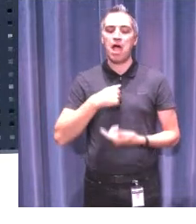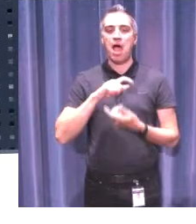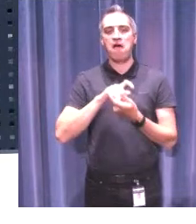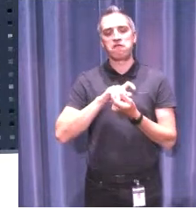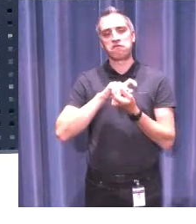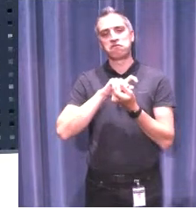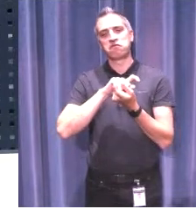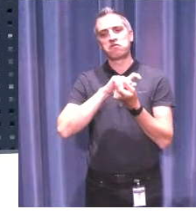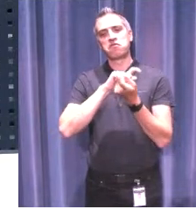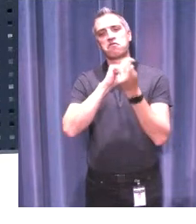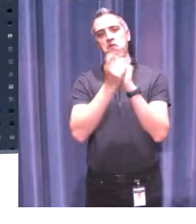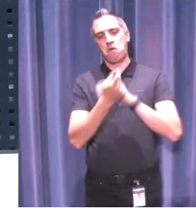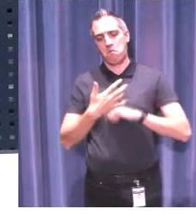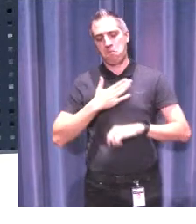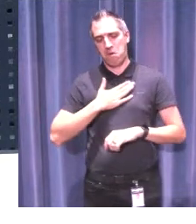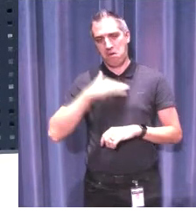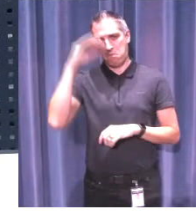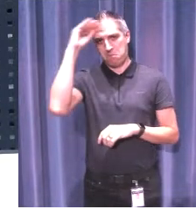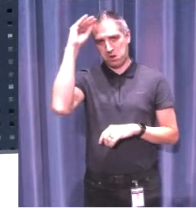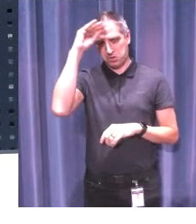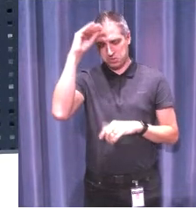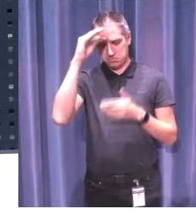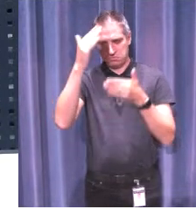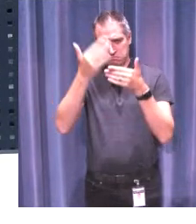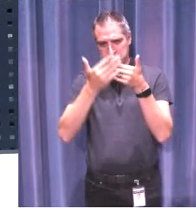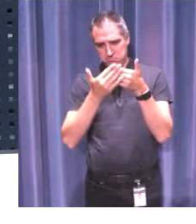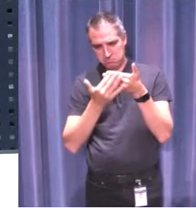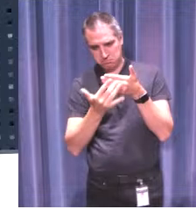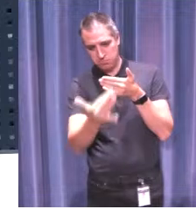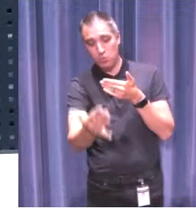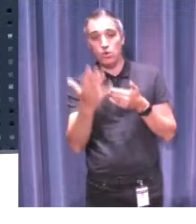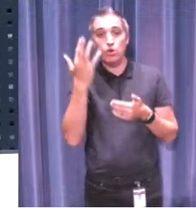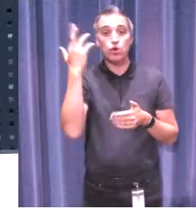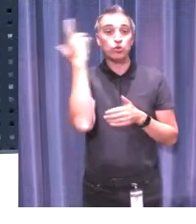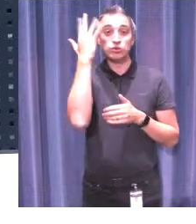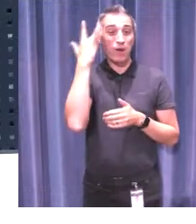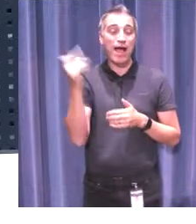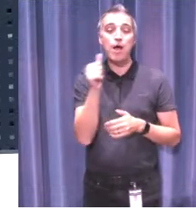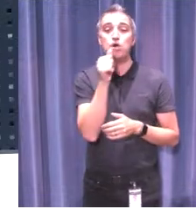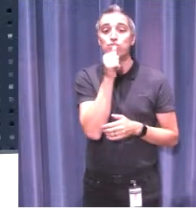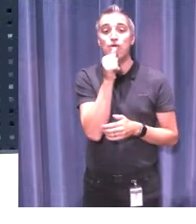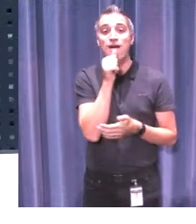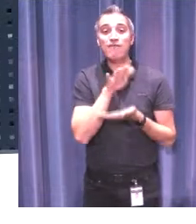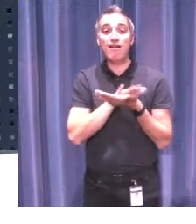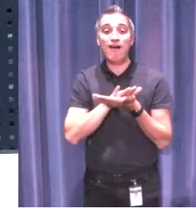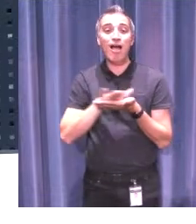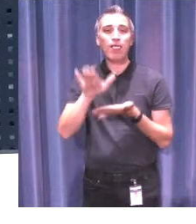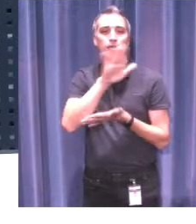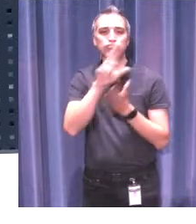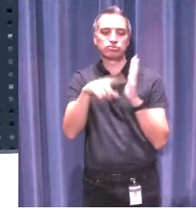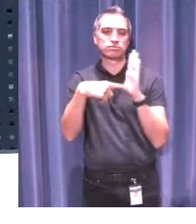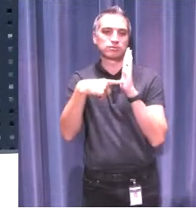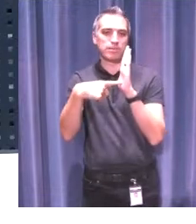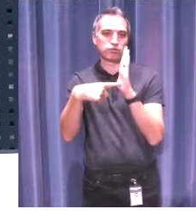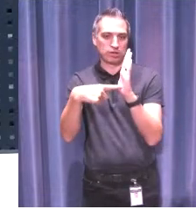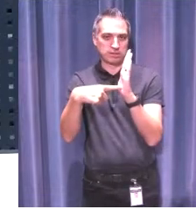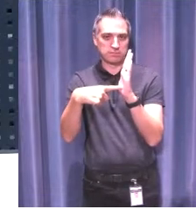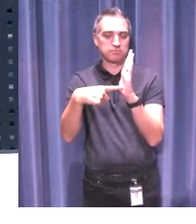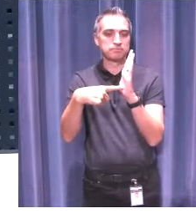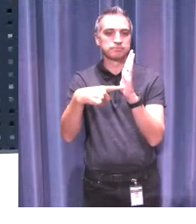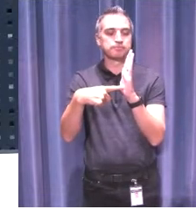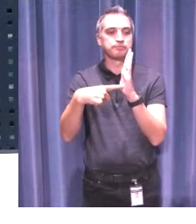largely because the private colleges, I think, demonstrated